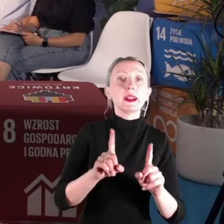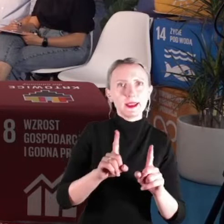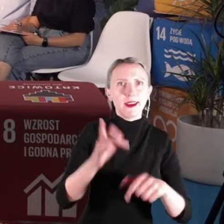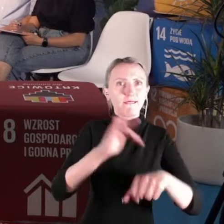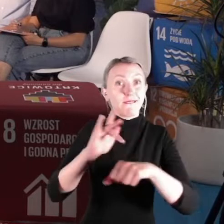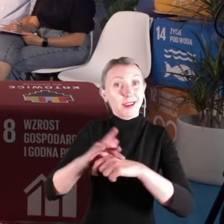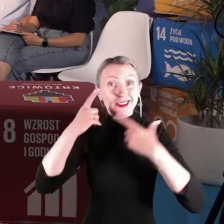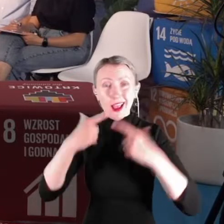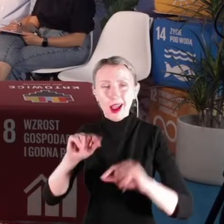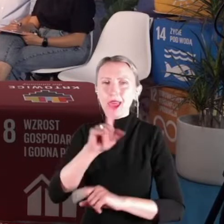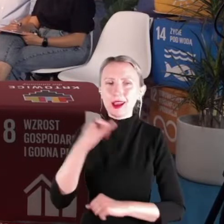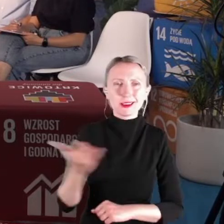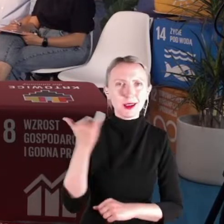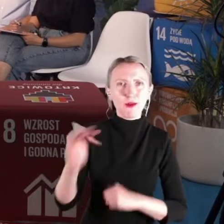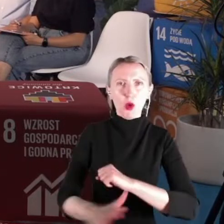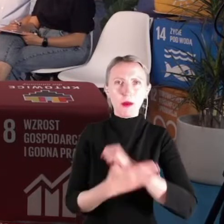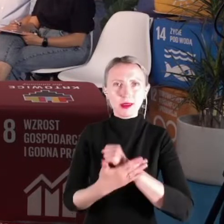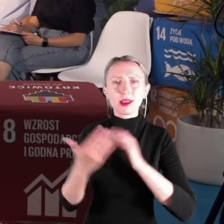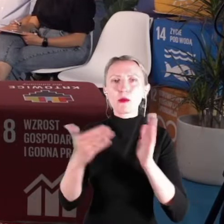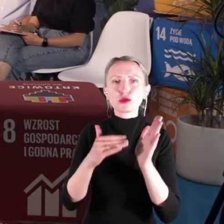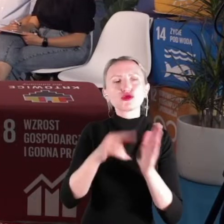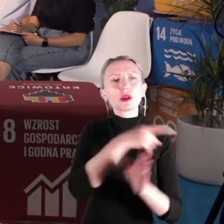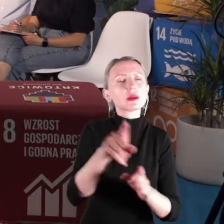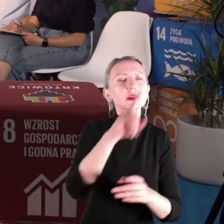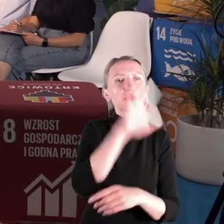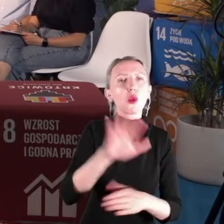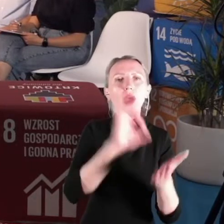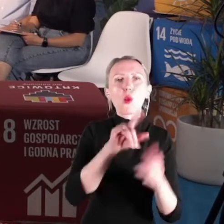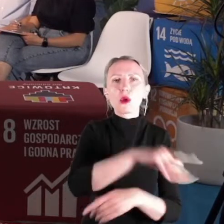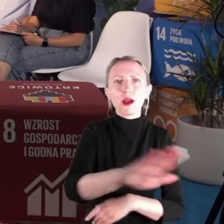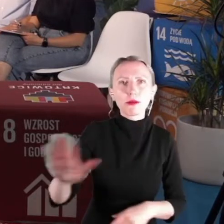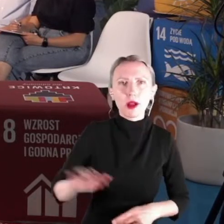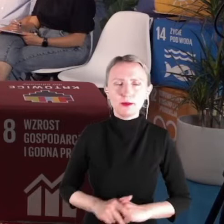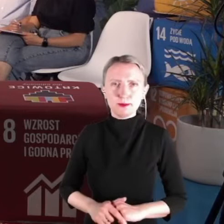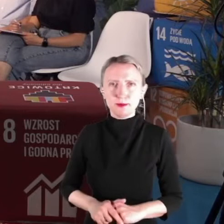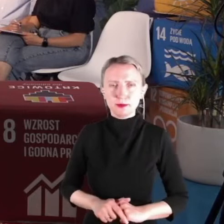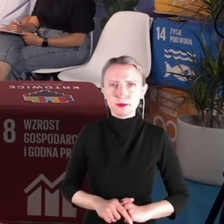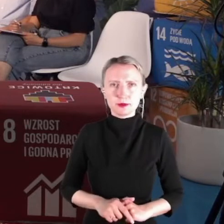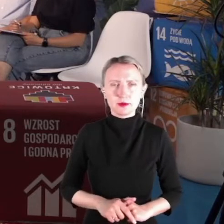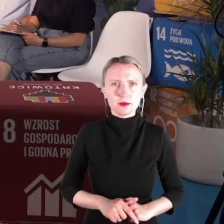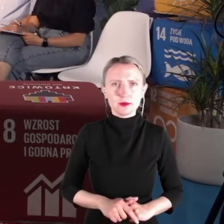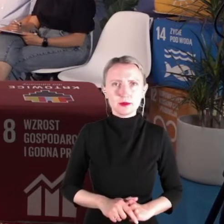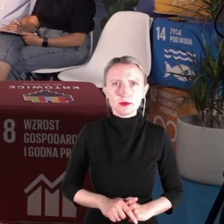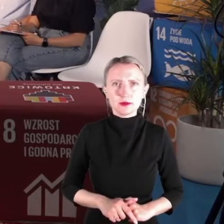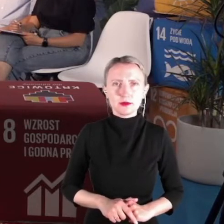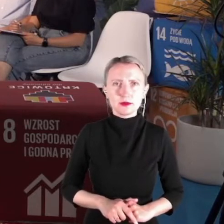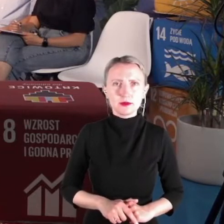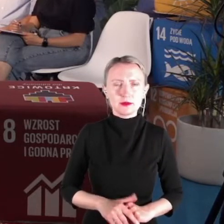needs of the community. And also tackle like the diverse topics such